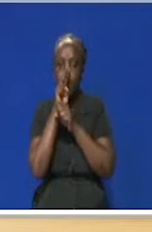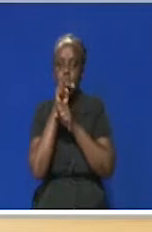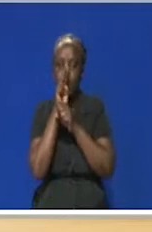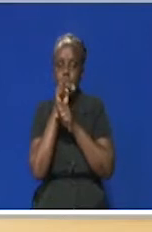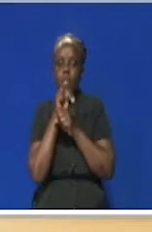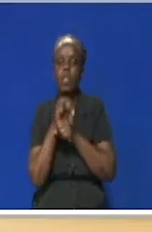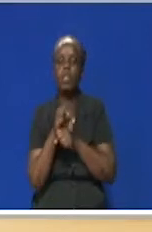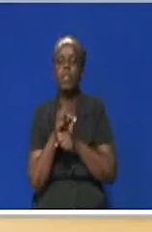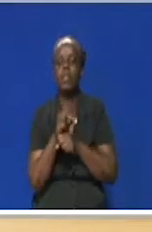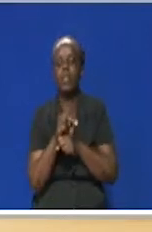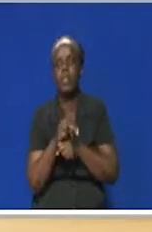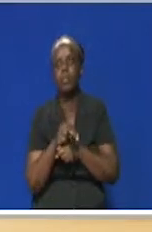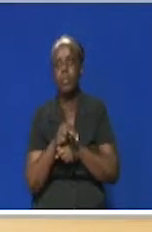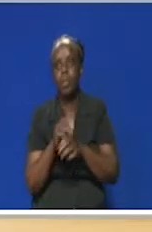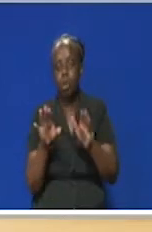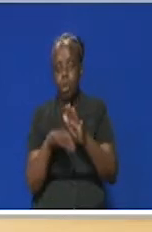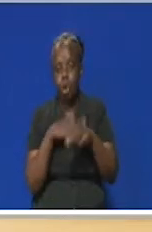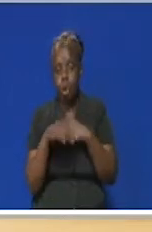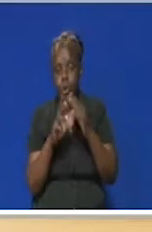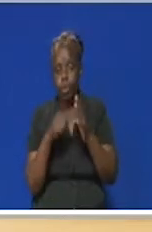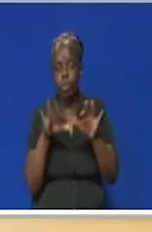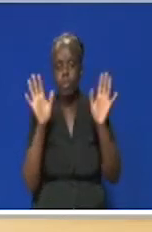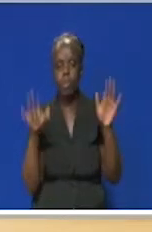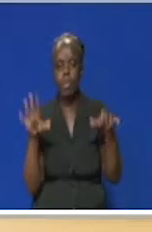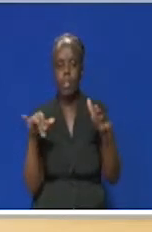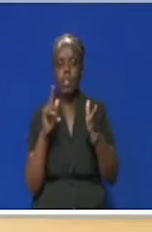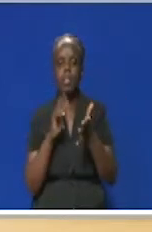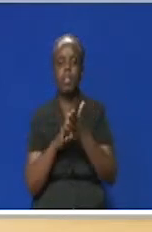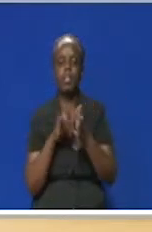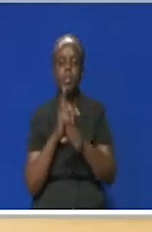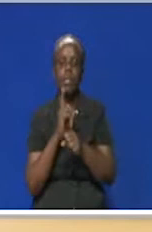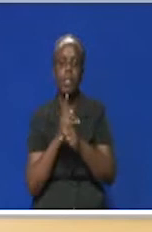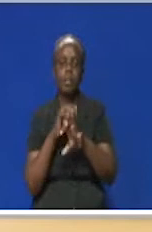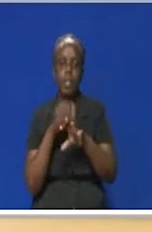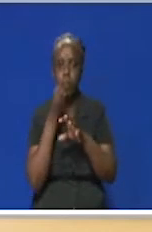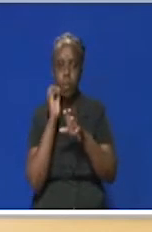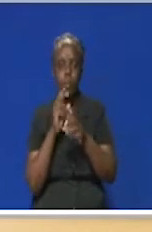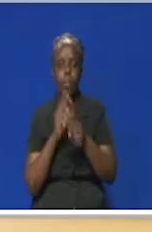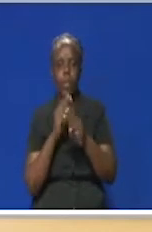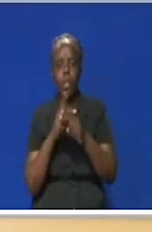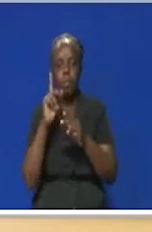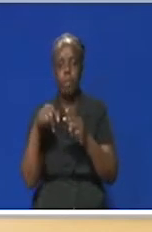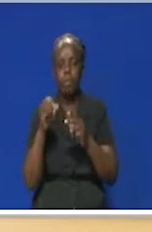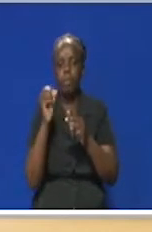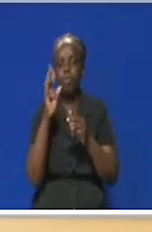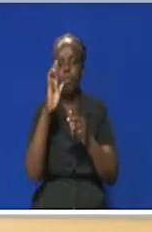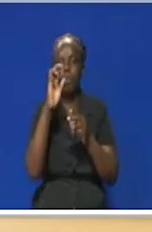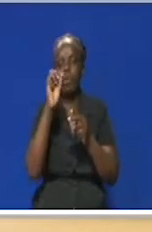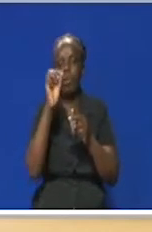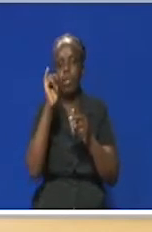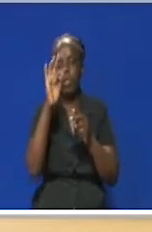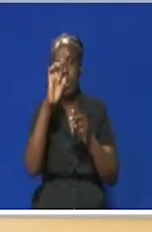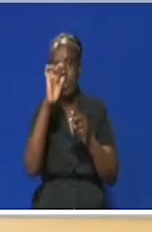be turkeys. All those birds are called poultry. Other domestic animals